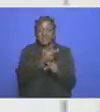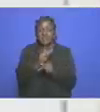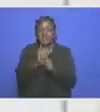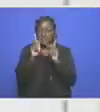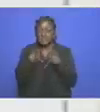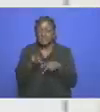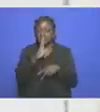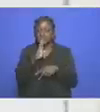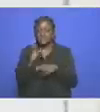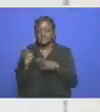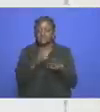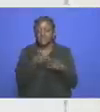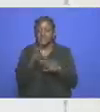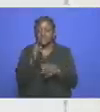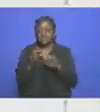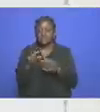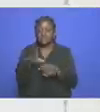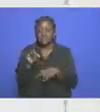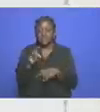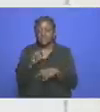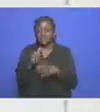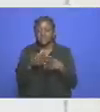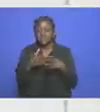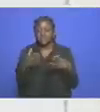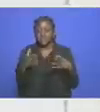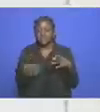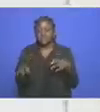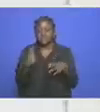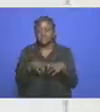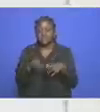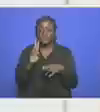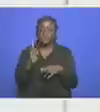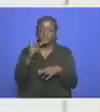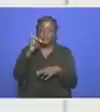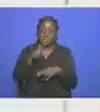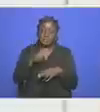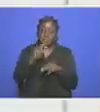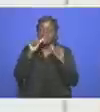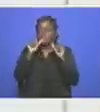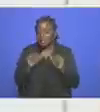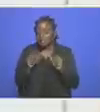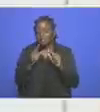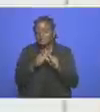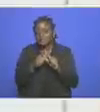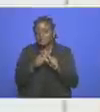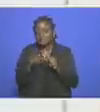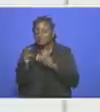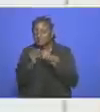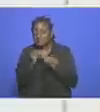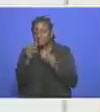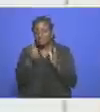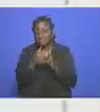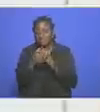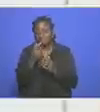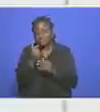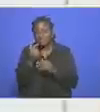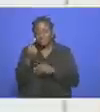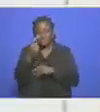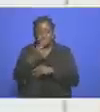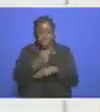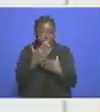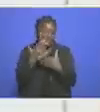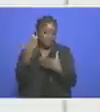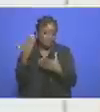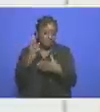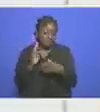that we find another massive surge. We need to be able to handle it. A few days ago, we had the ability to tour the Princess Margaret Hospital.